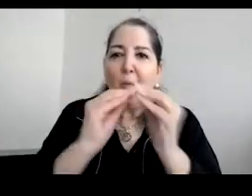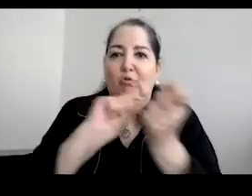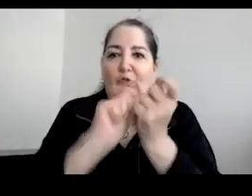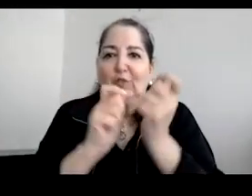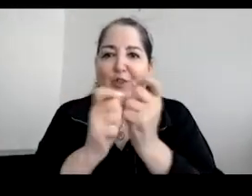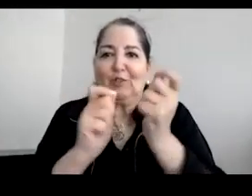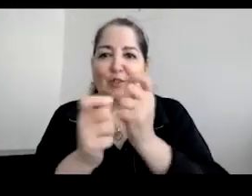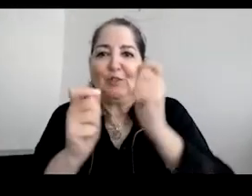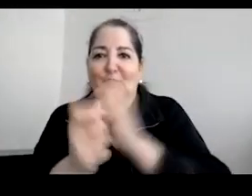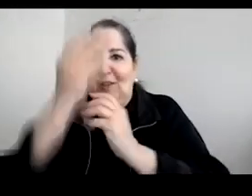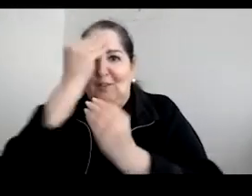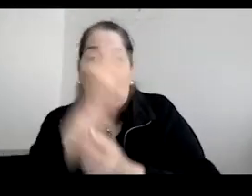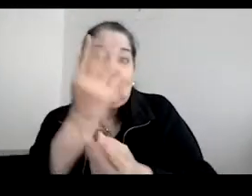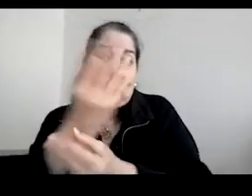is